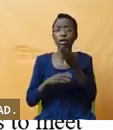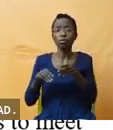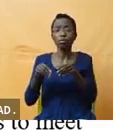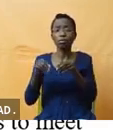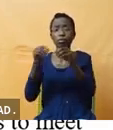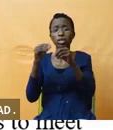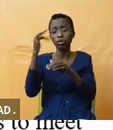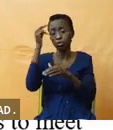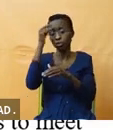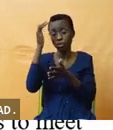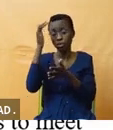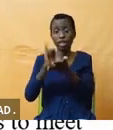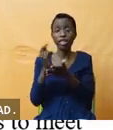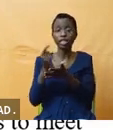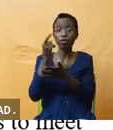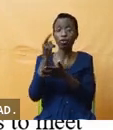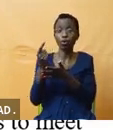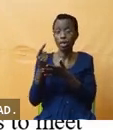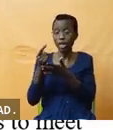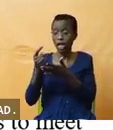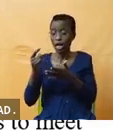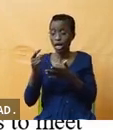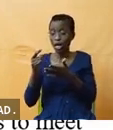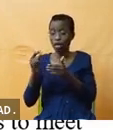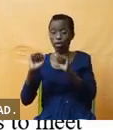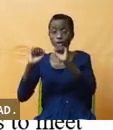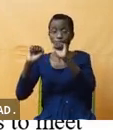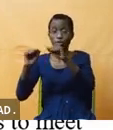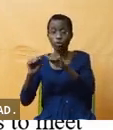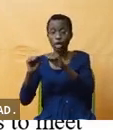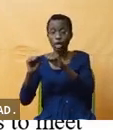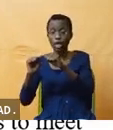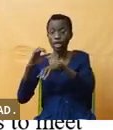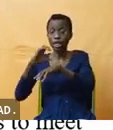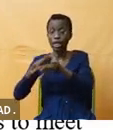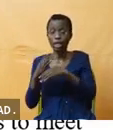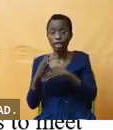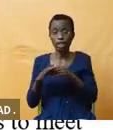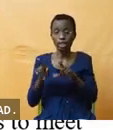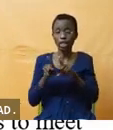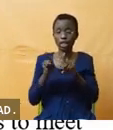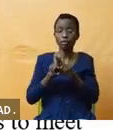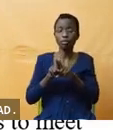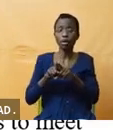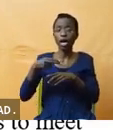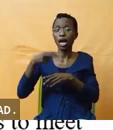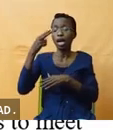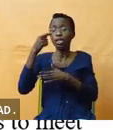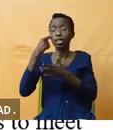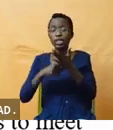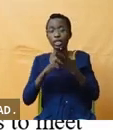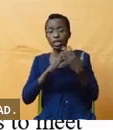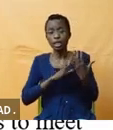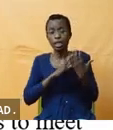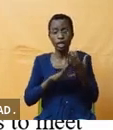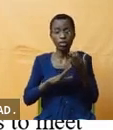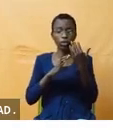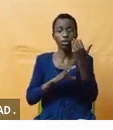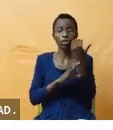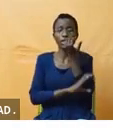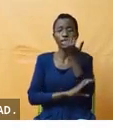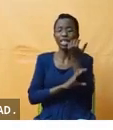is the supplier that you've chosen to go with. But also we see high tax burden, or now respective